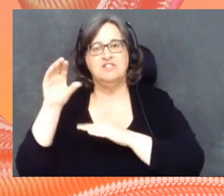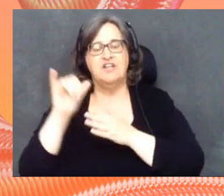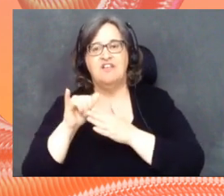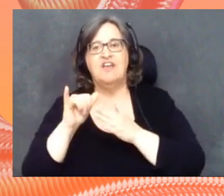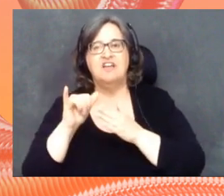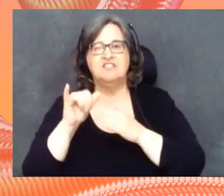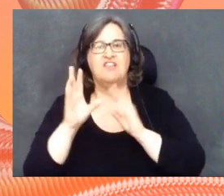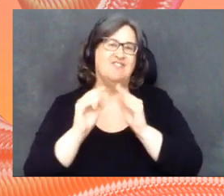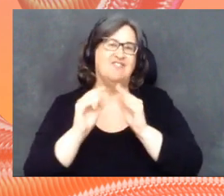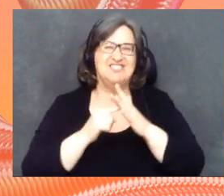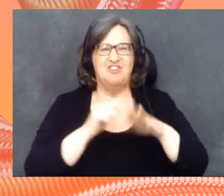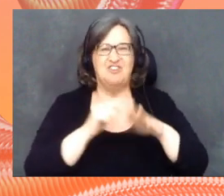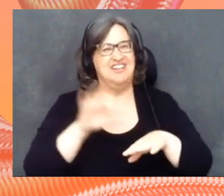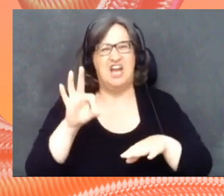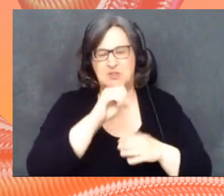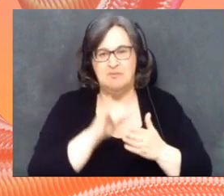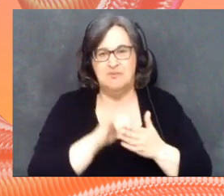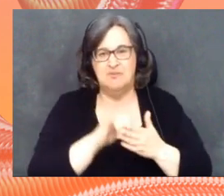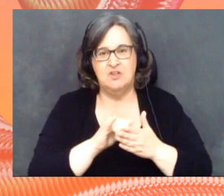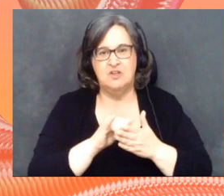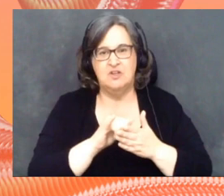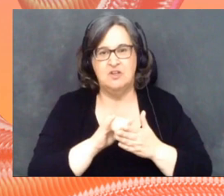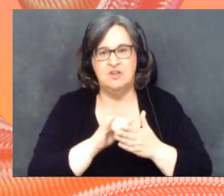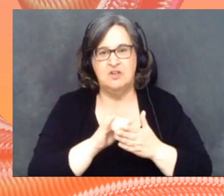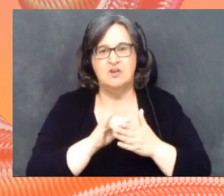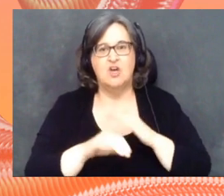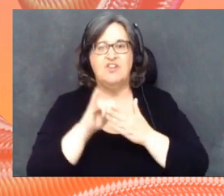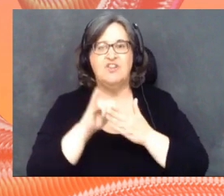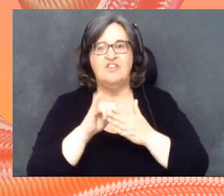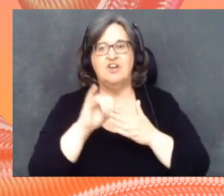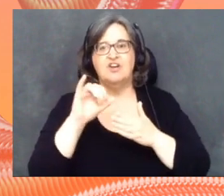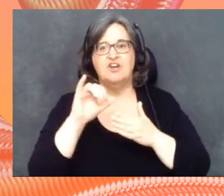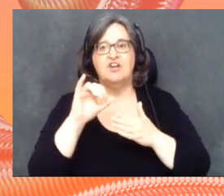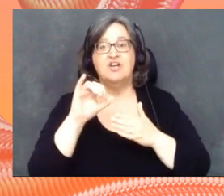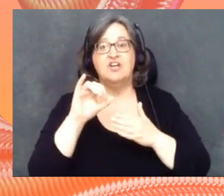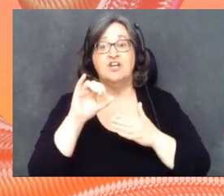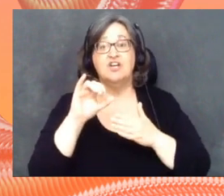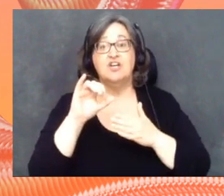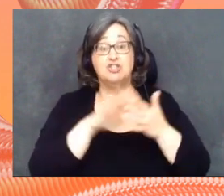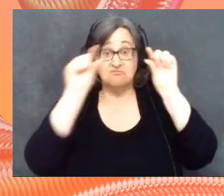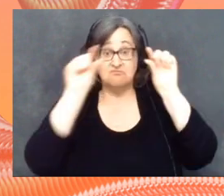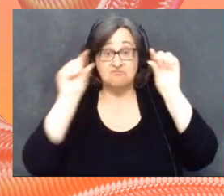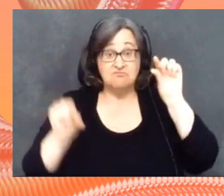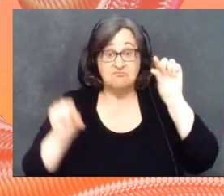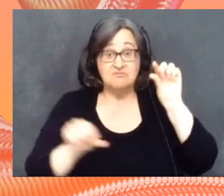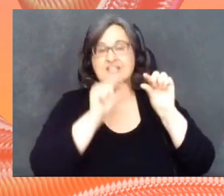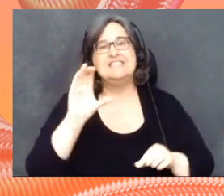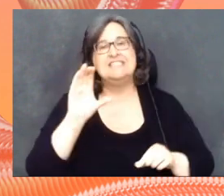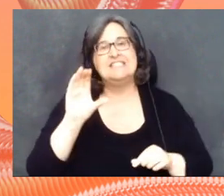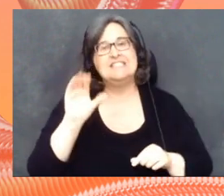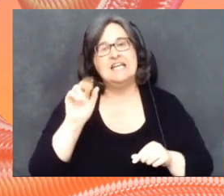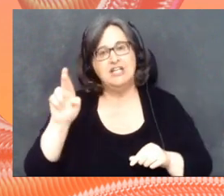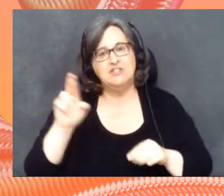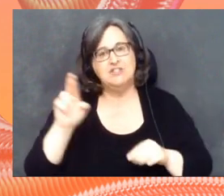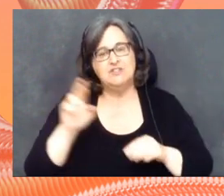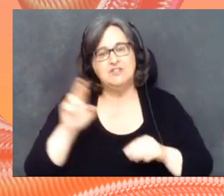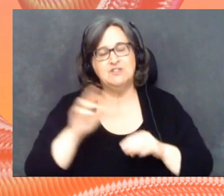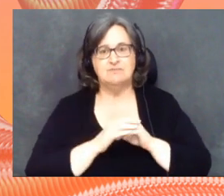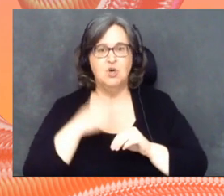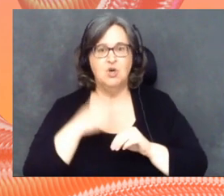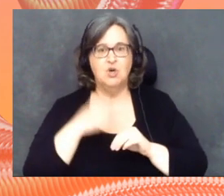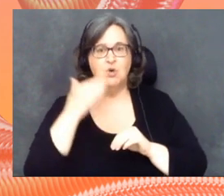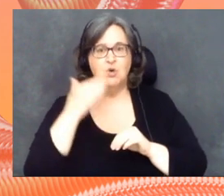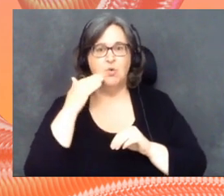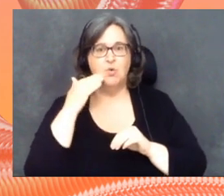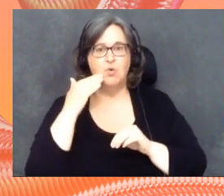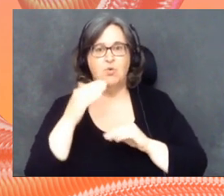9, but the rising for the chart is Cancer, and as we know, the rising sign is the